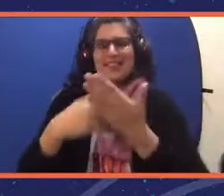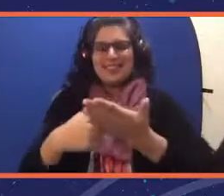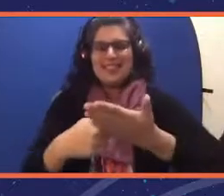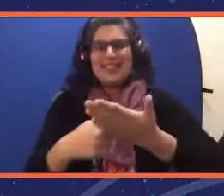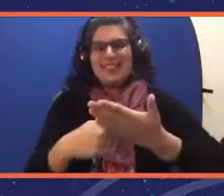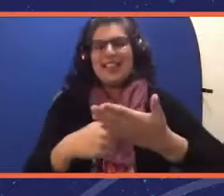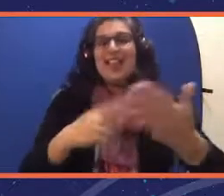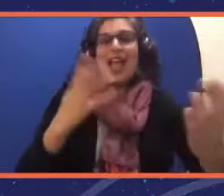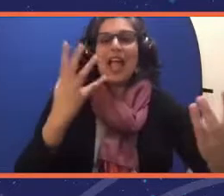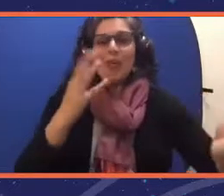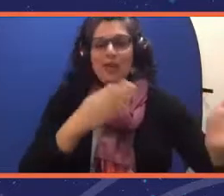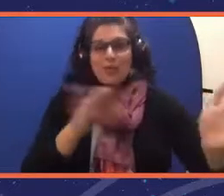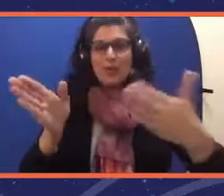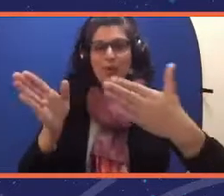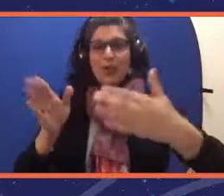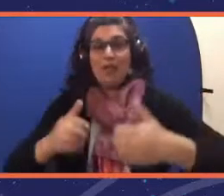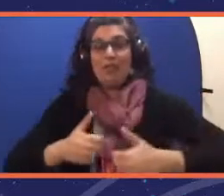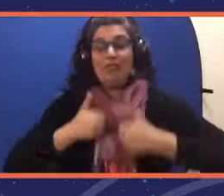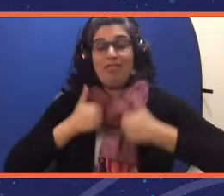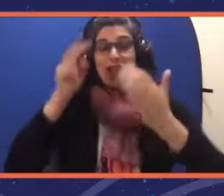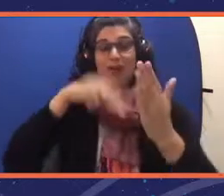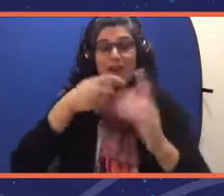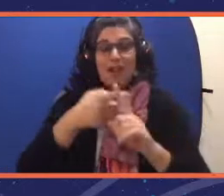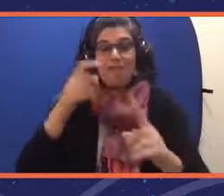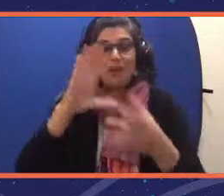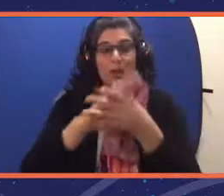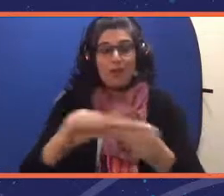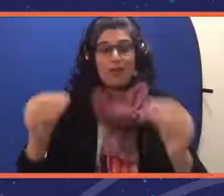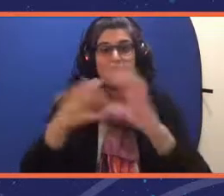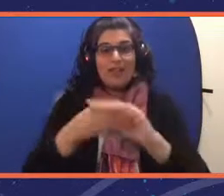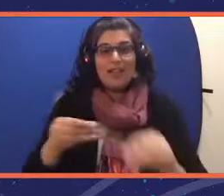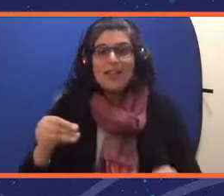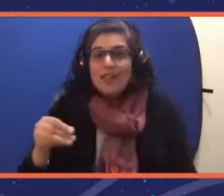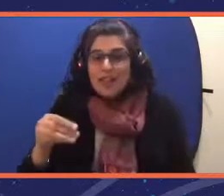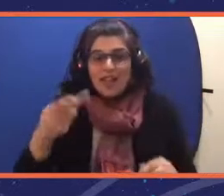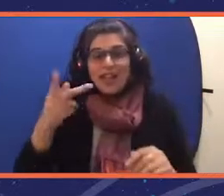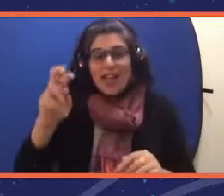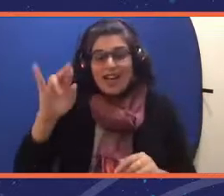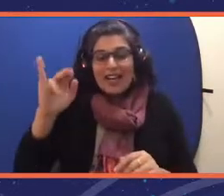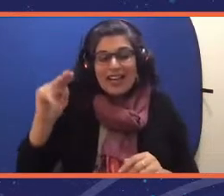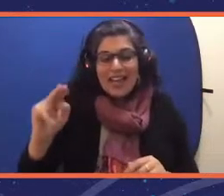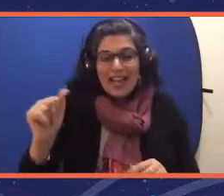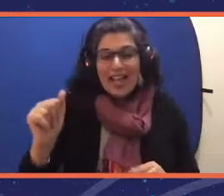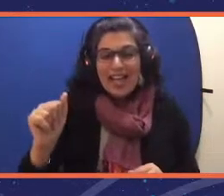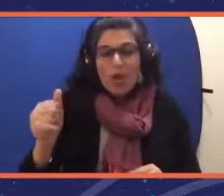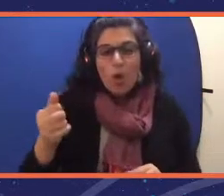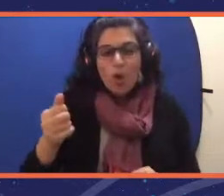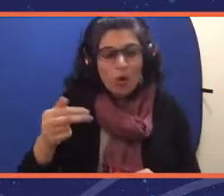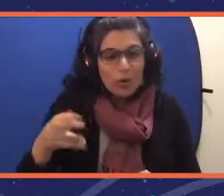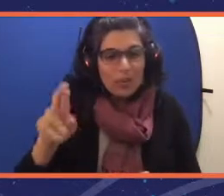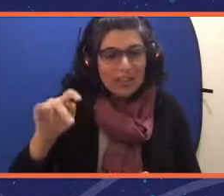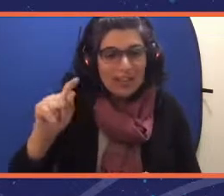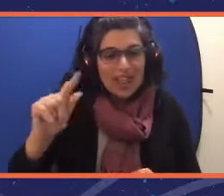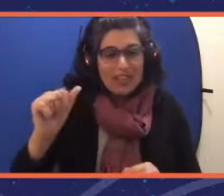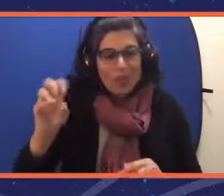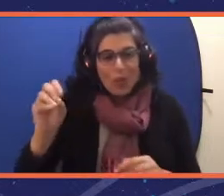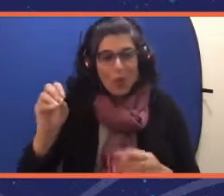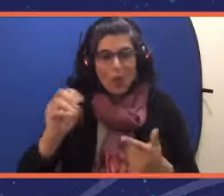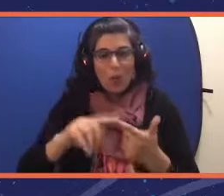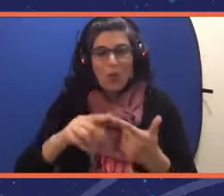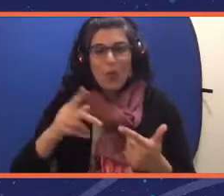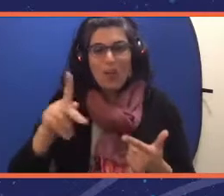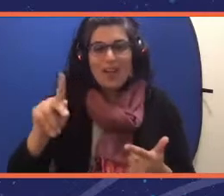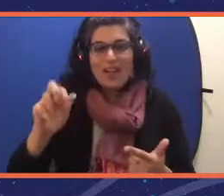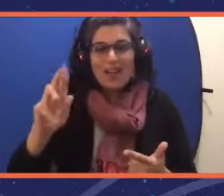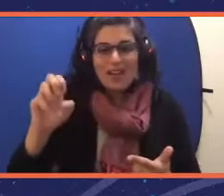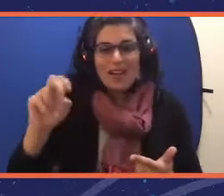I want to pivot us to a powerful live reading from storytellers Karina Hurtado, Karen Hurtado, and Diana Rosario, with a time-lapse illustration